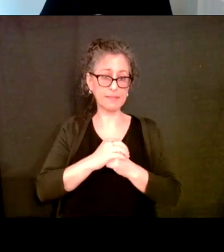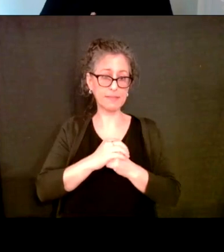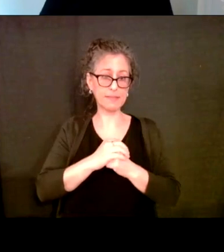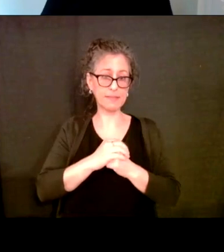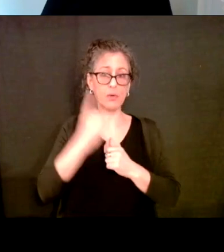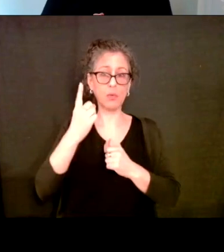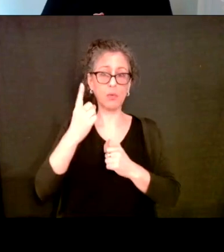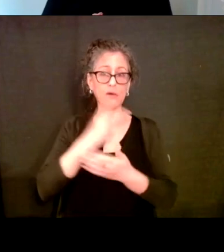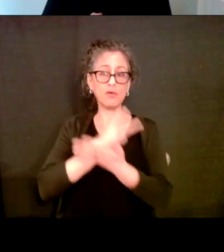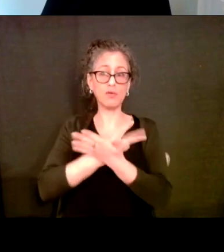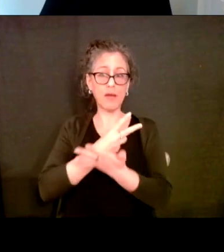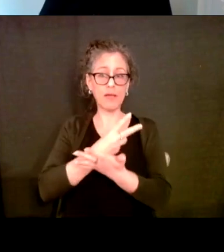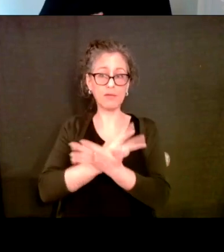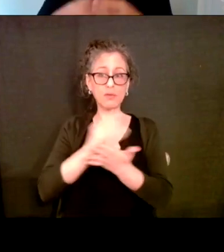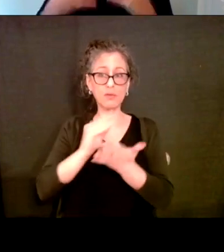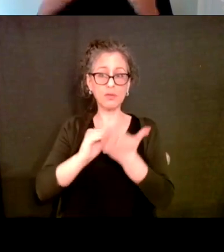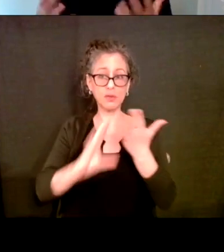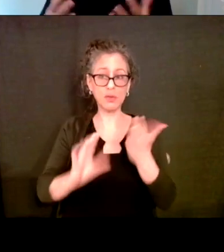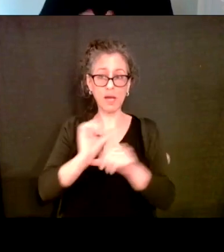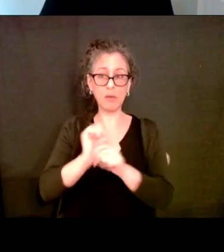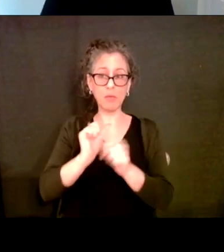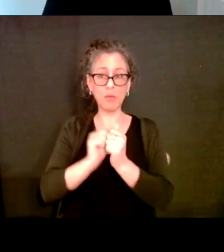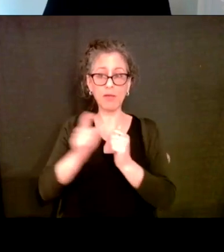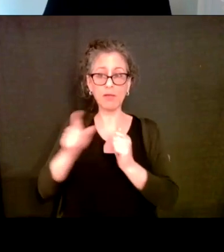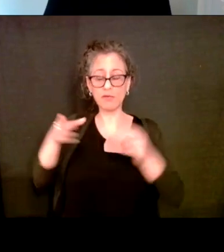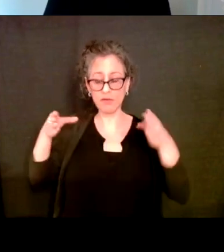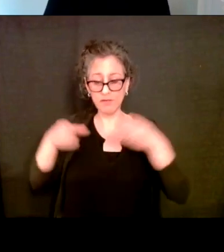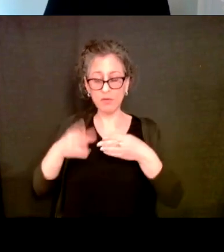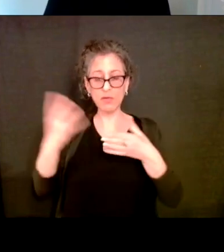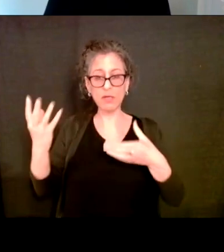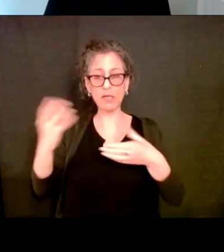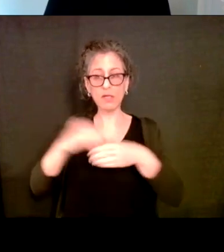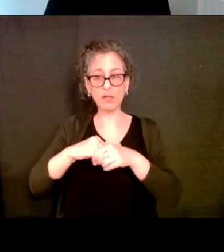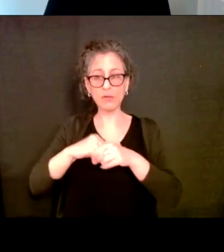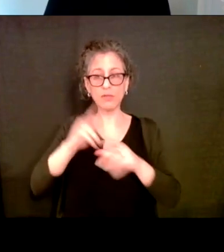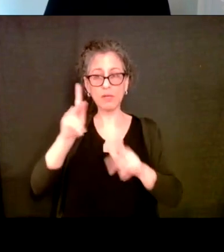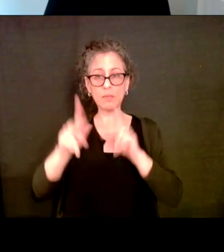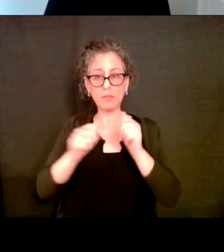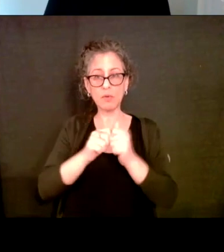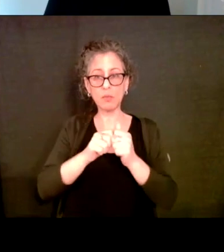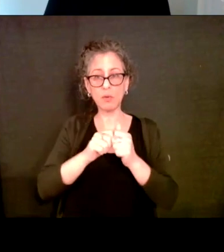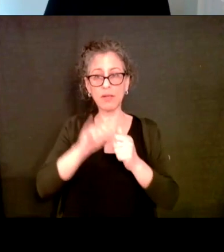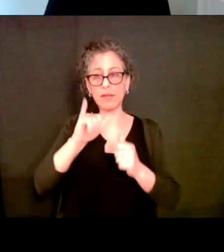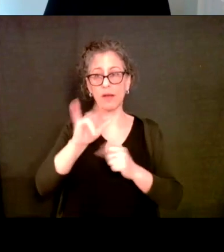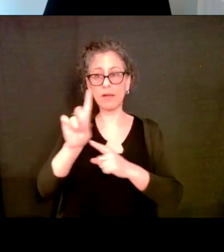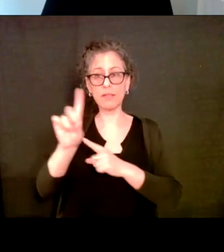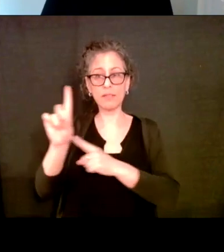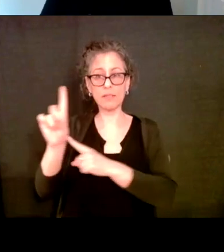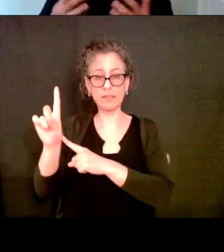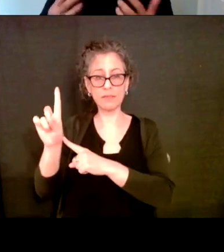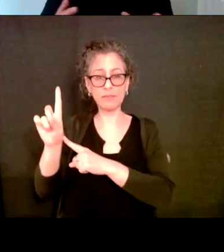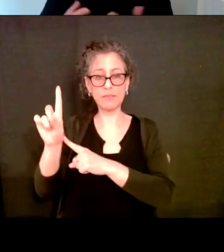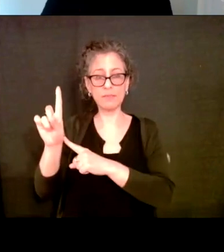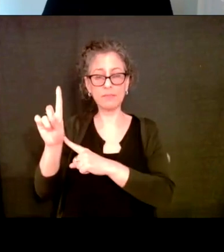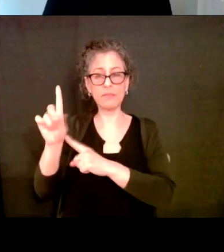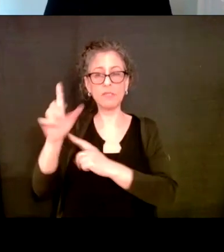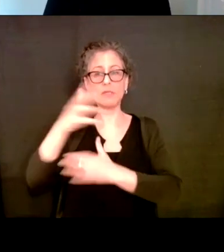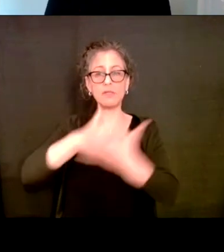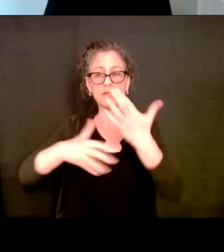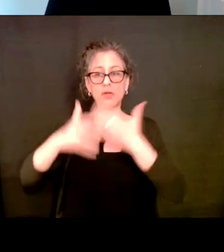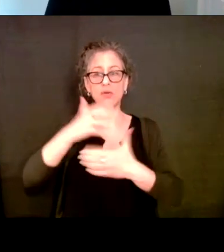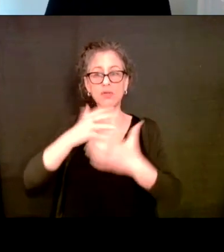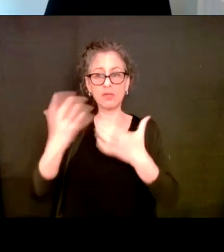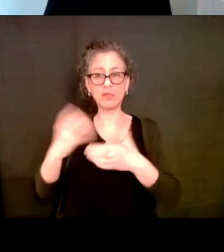grad students that I work with, she focuses on inclusion and people with intellectual and developmental disabilities. Social inclusion is